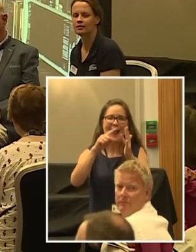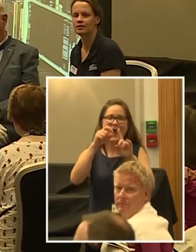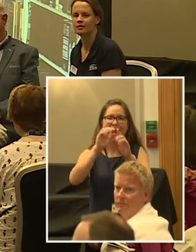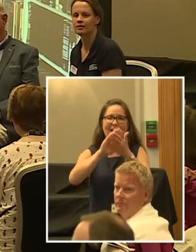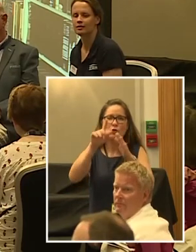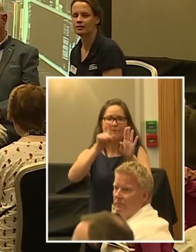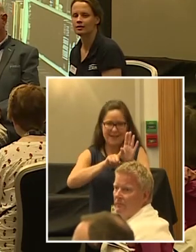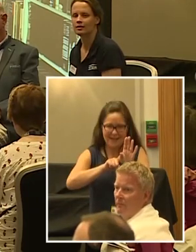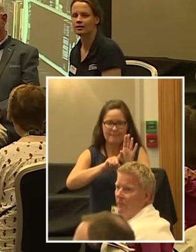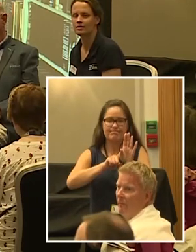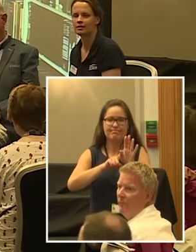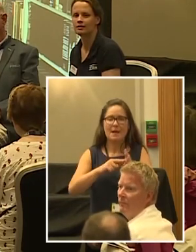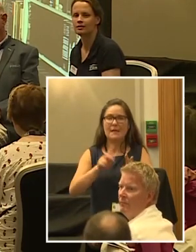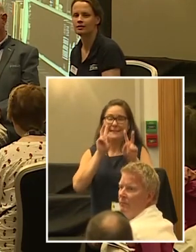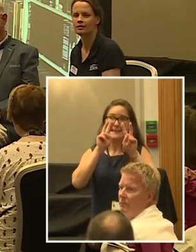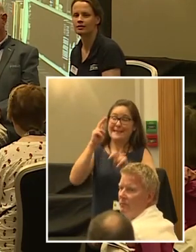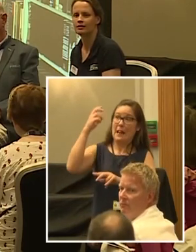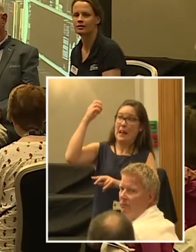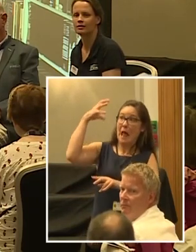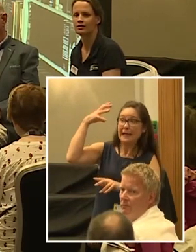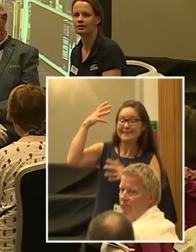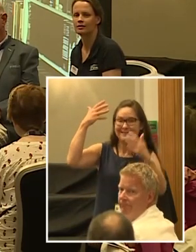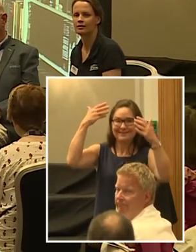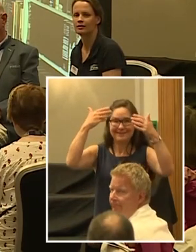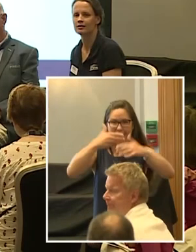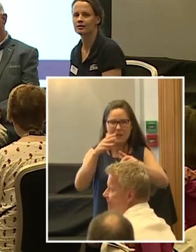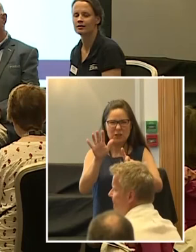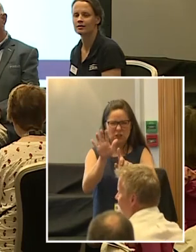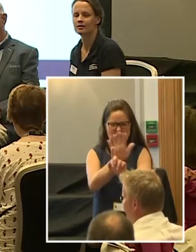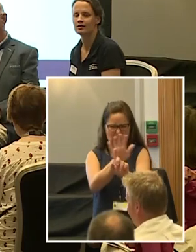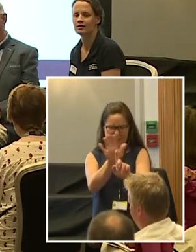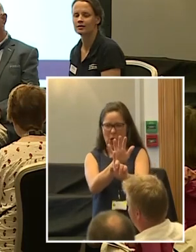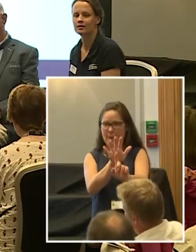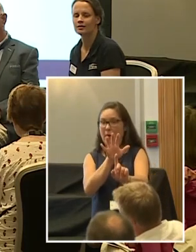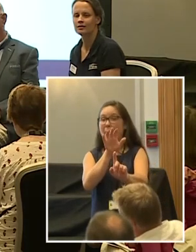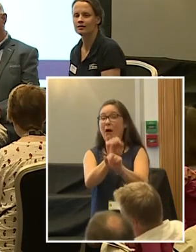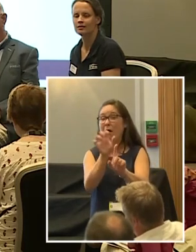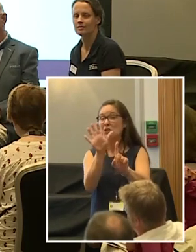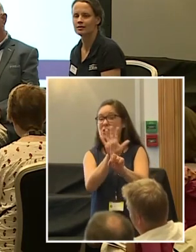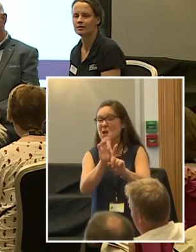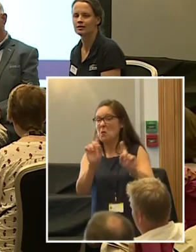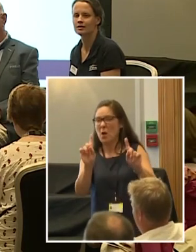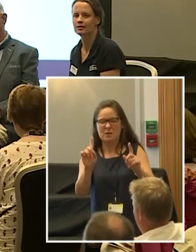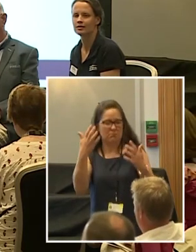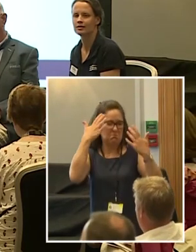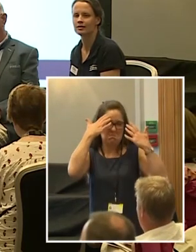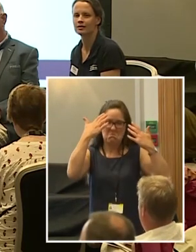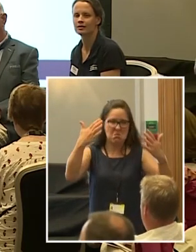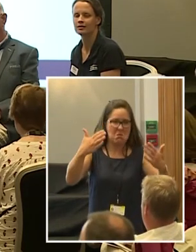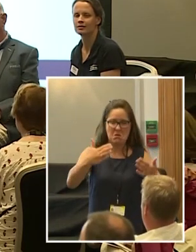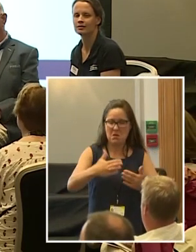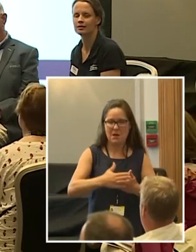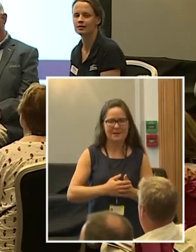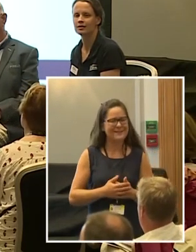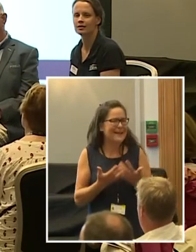shadows, but I've got no idea whatsoever what the shadow is. Is there any genetic